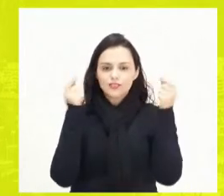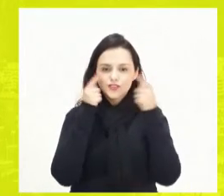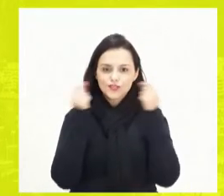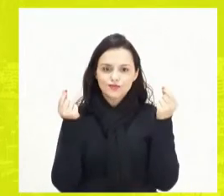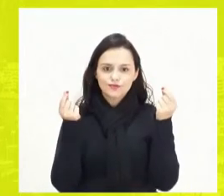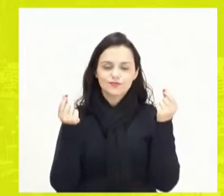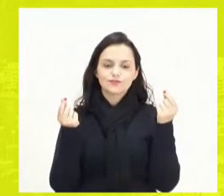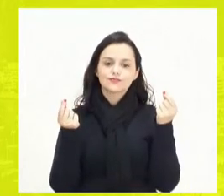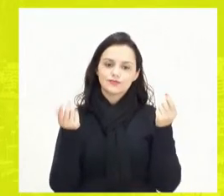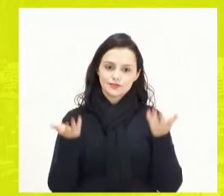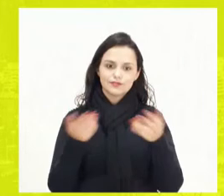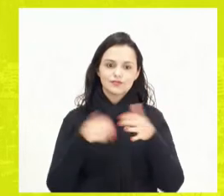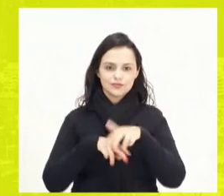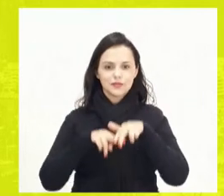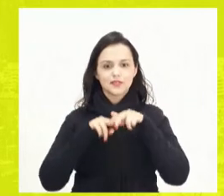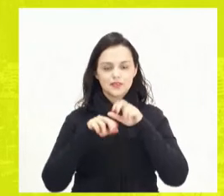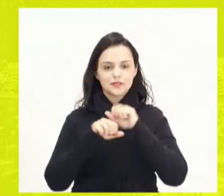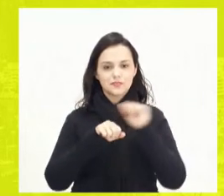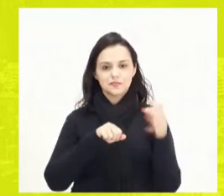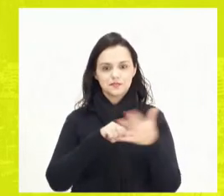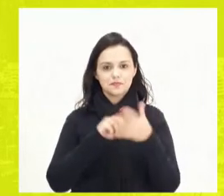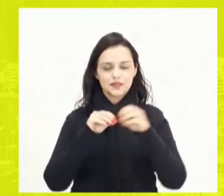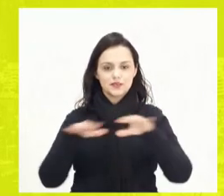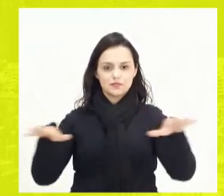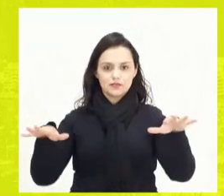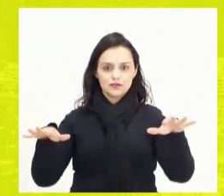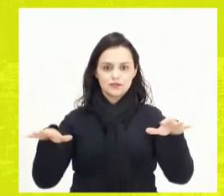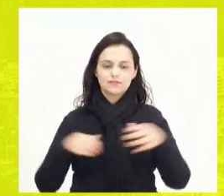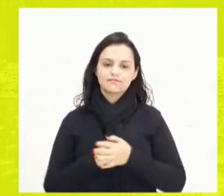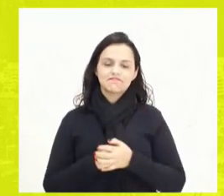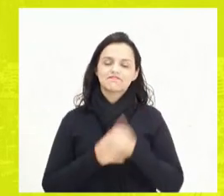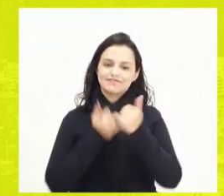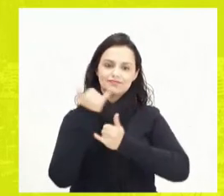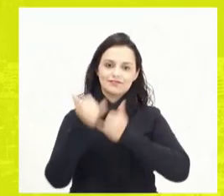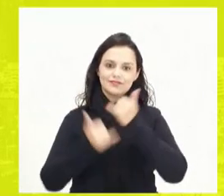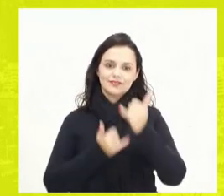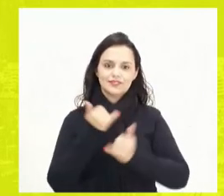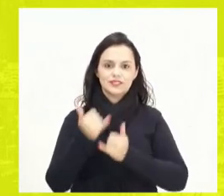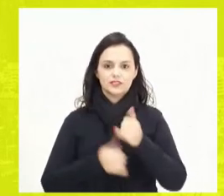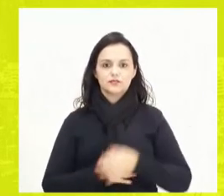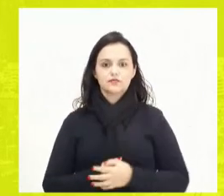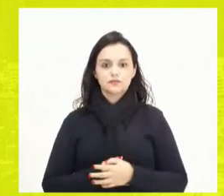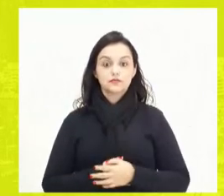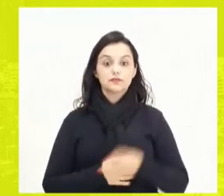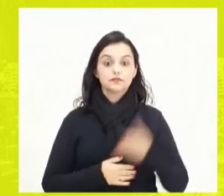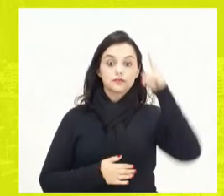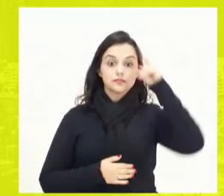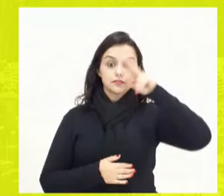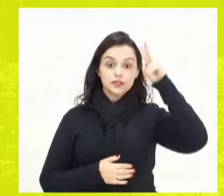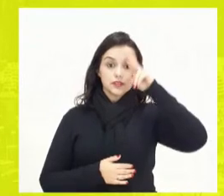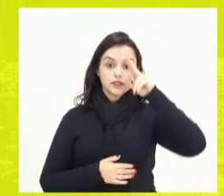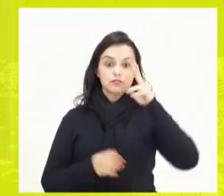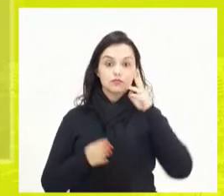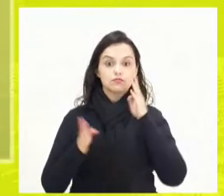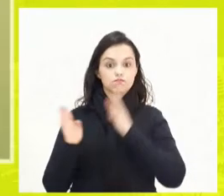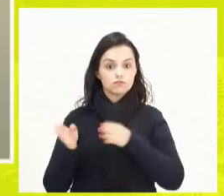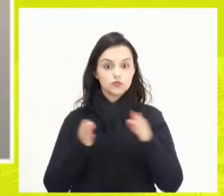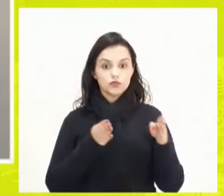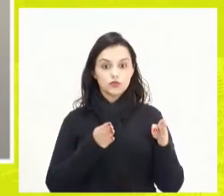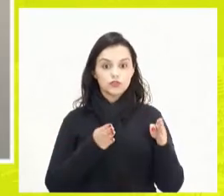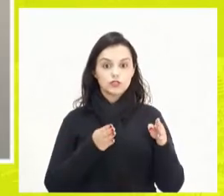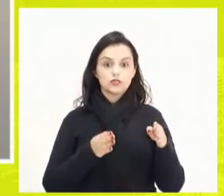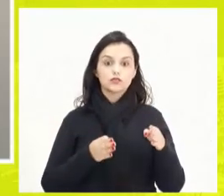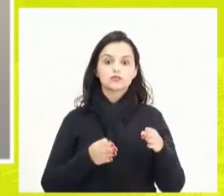but jokes aside i heard something that reminds me the brasilia